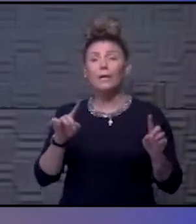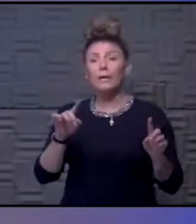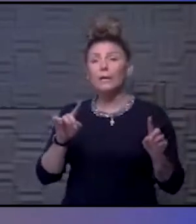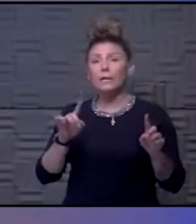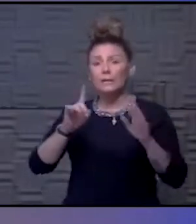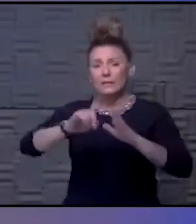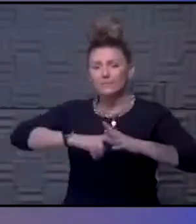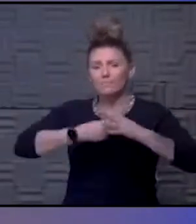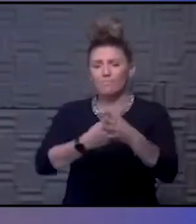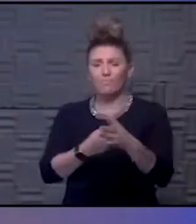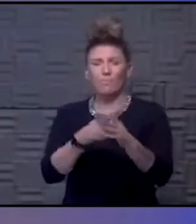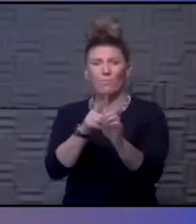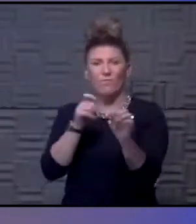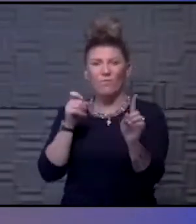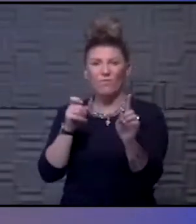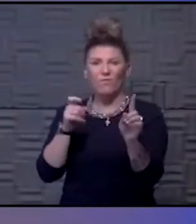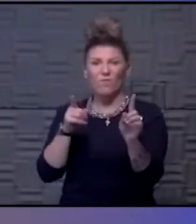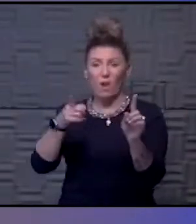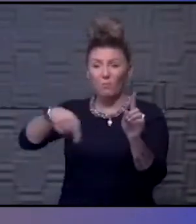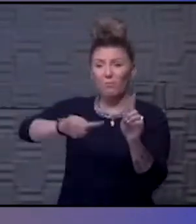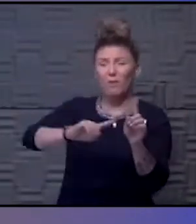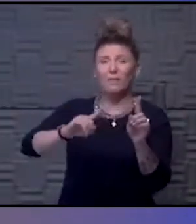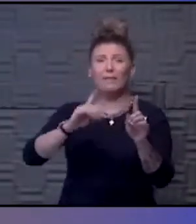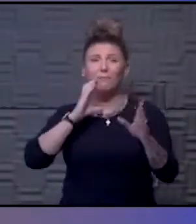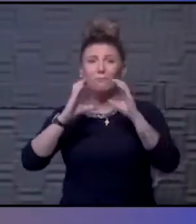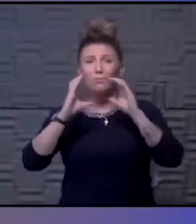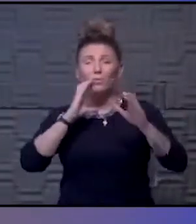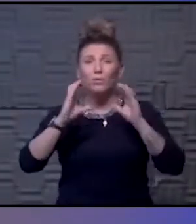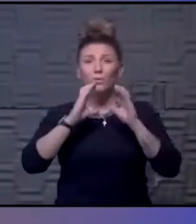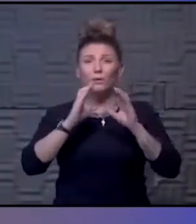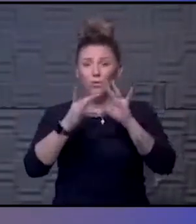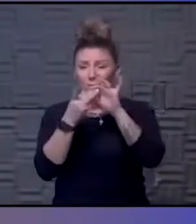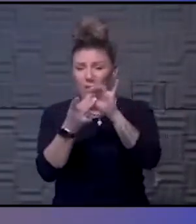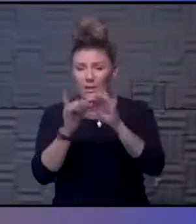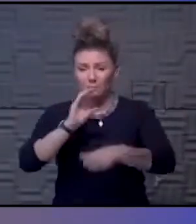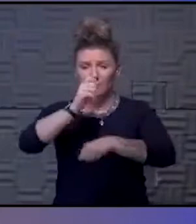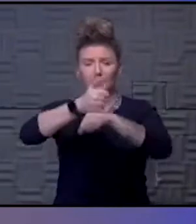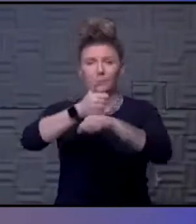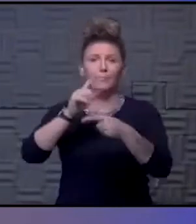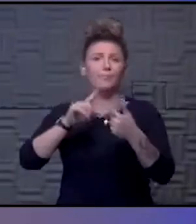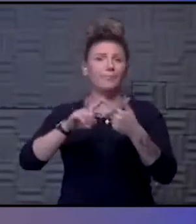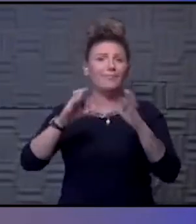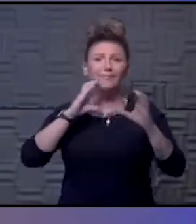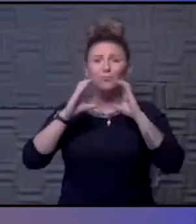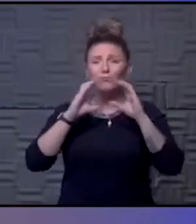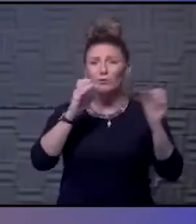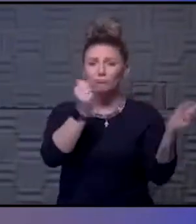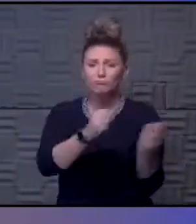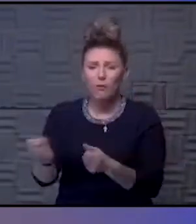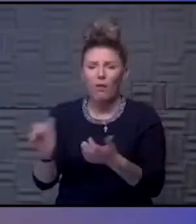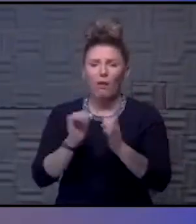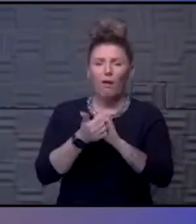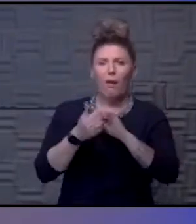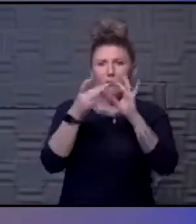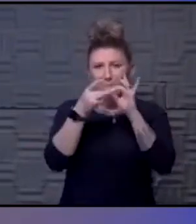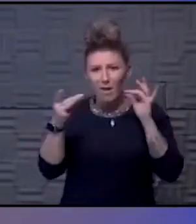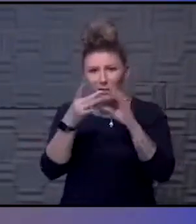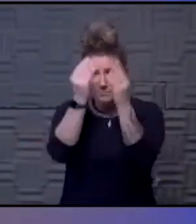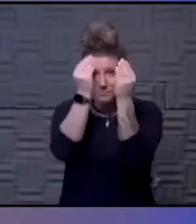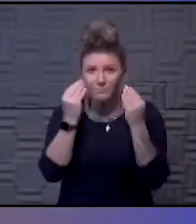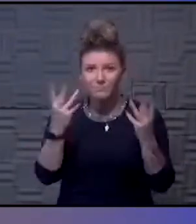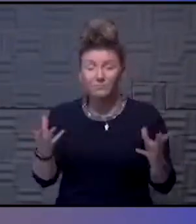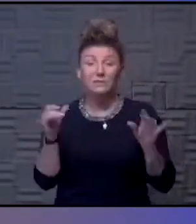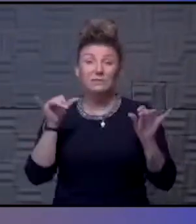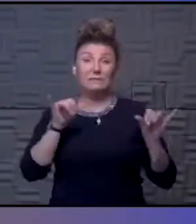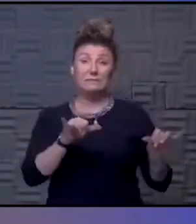grassroots efforts on the ground, the community relations we've actually established, the communication strategies and messages are frankly really the same